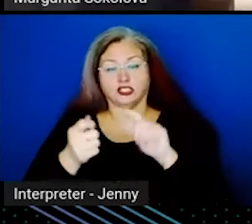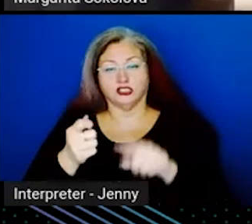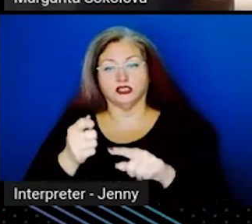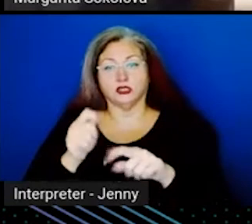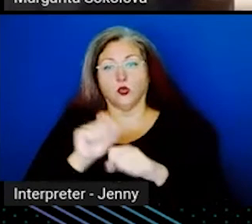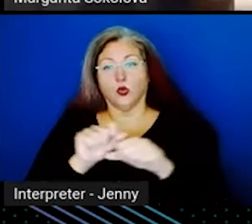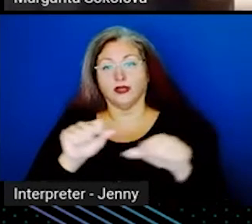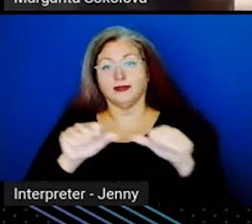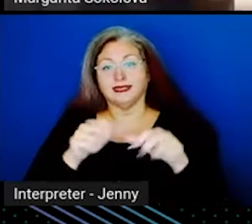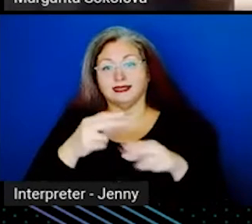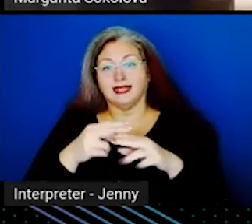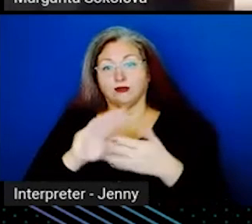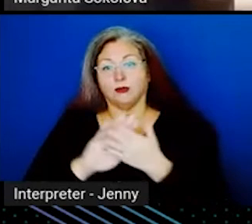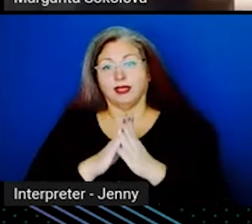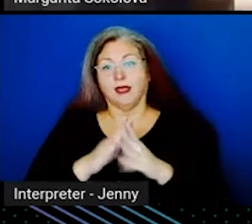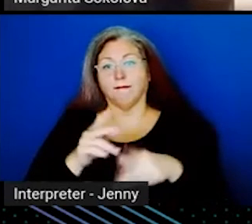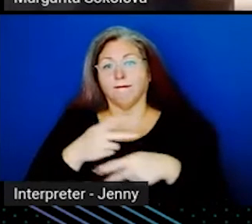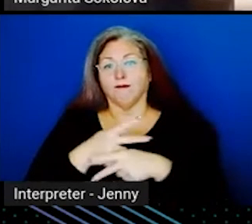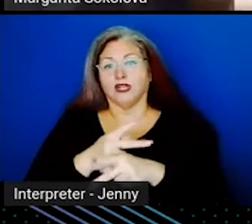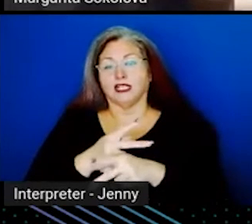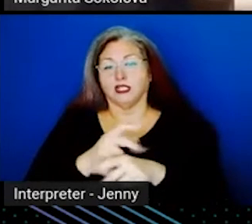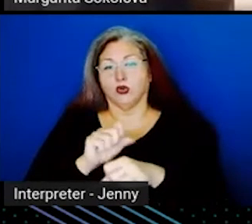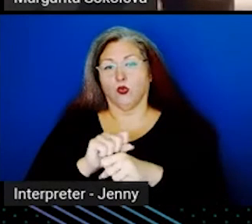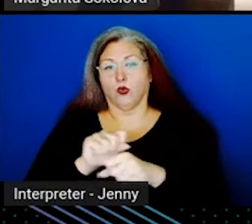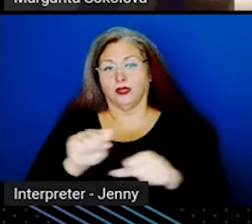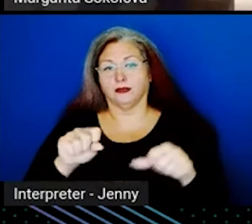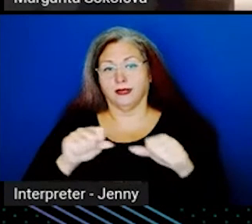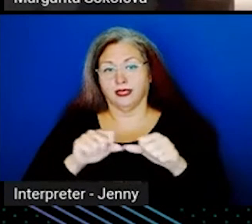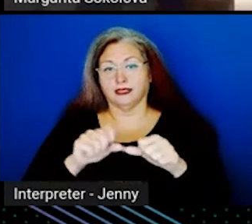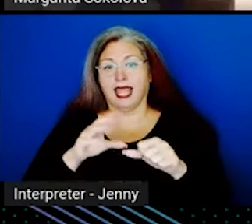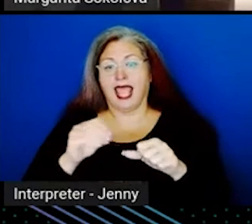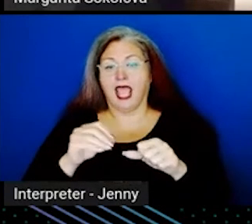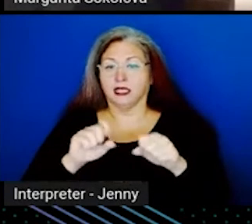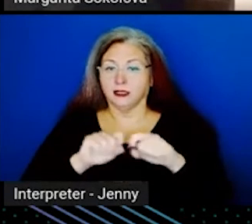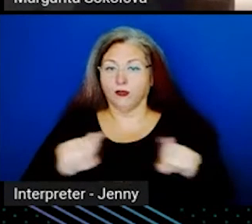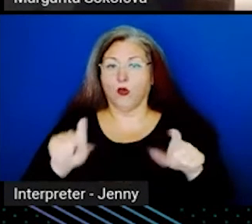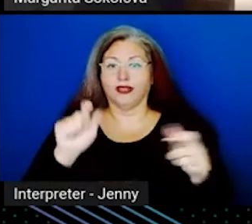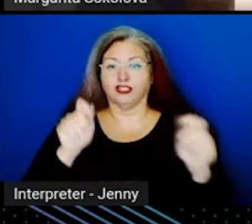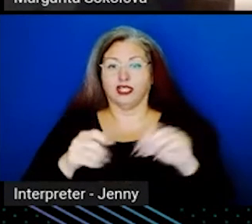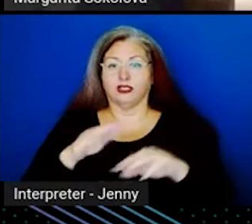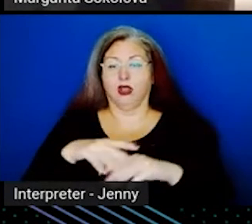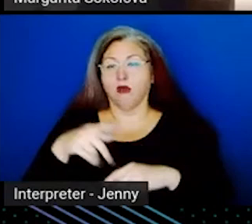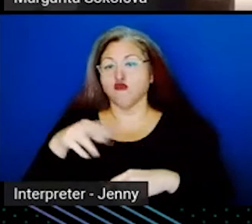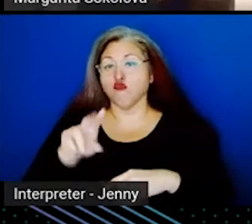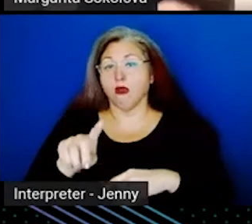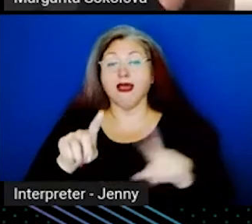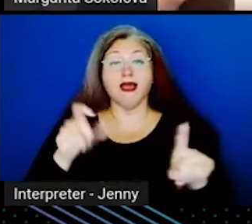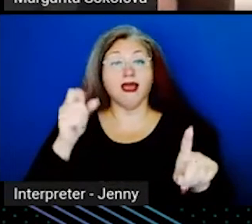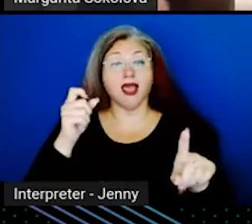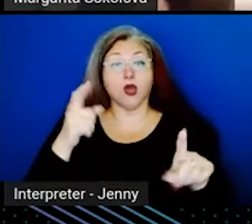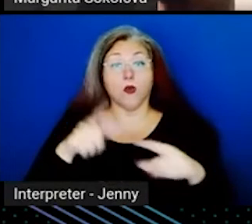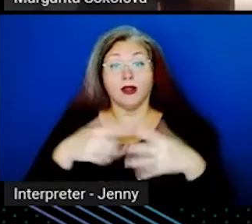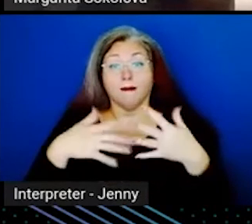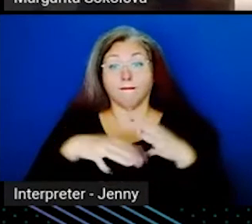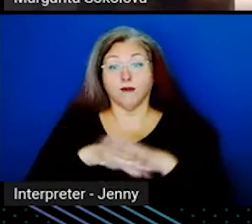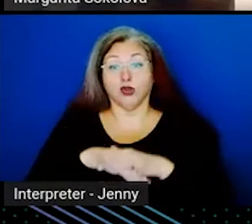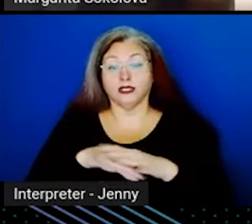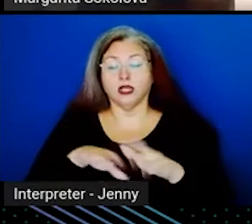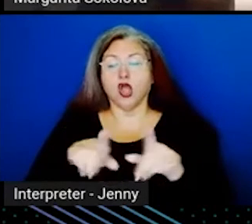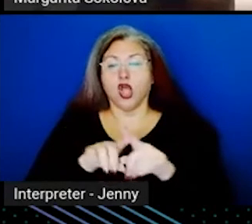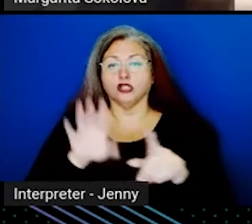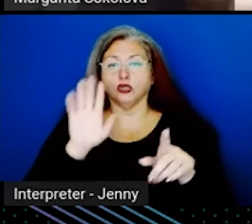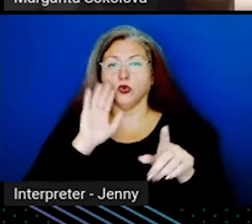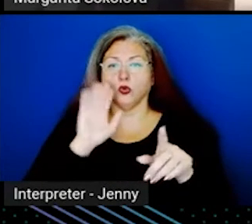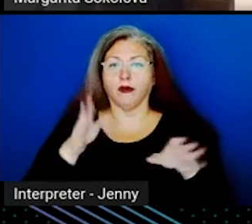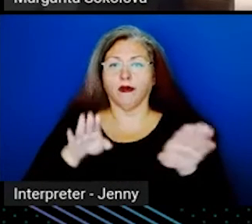workspace name to be the production workspace and deploy my changes to prod. Now, merging a PR also closes it. So